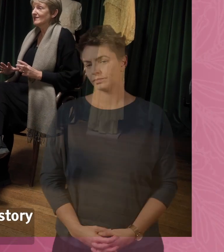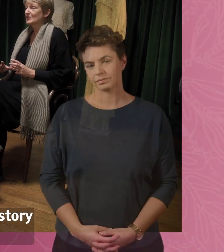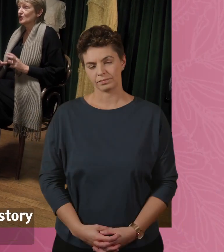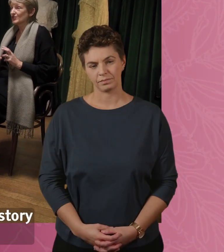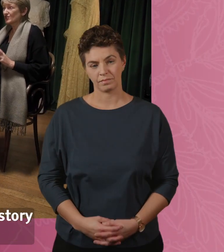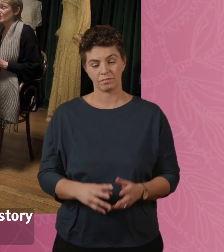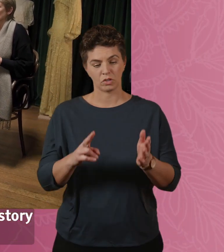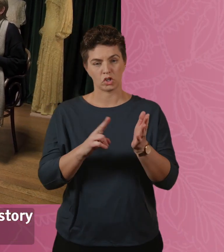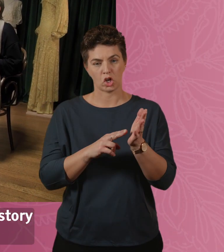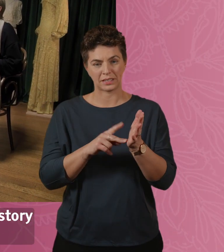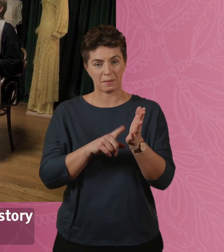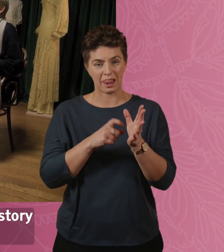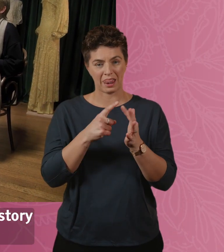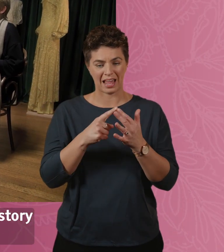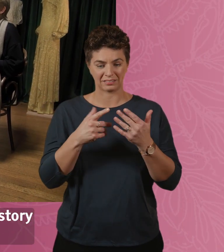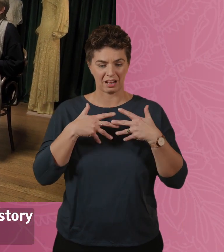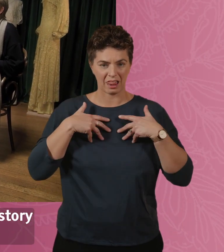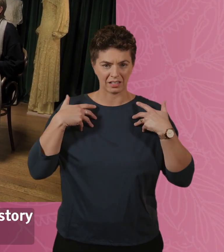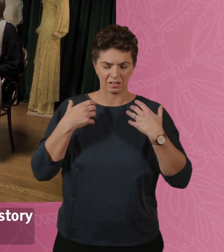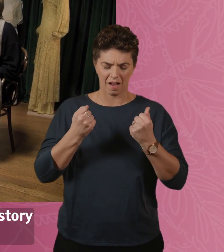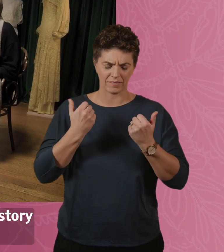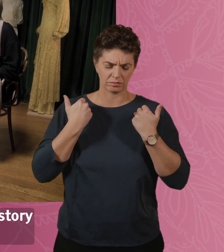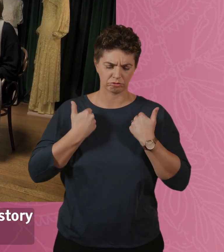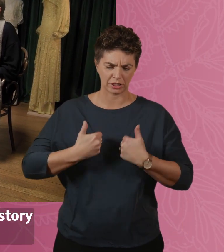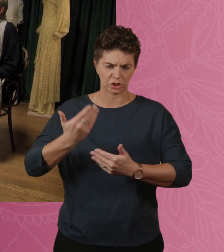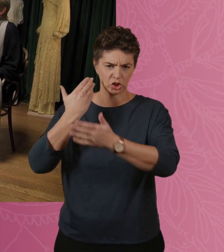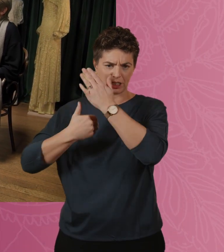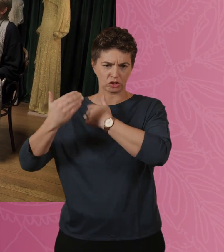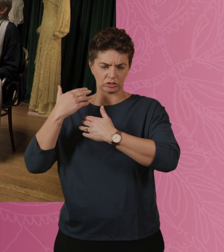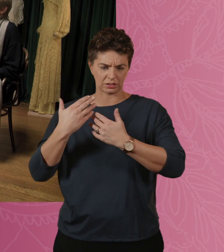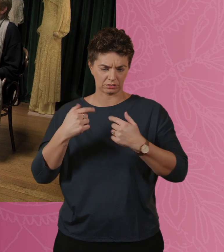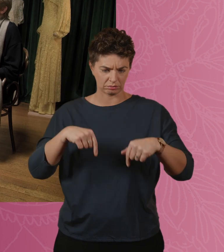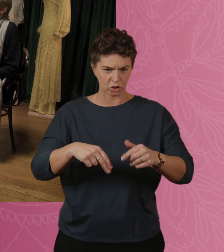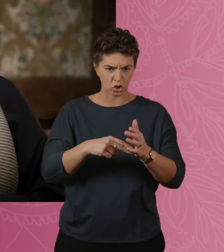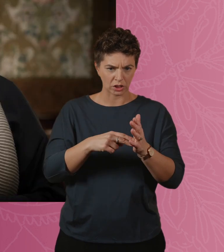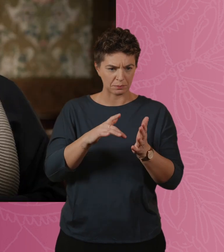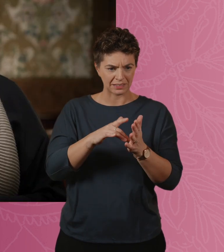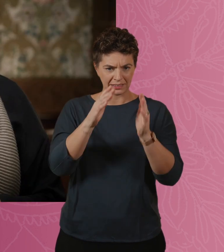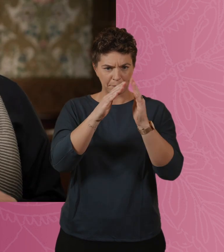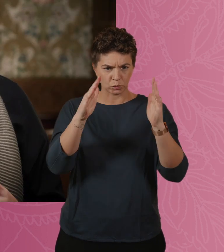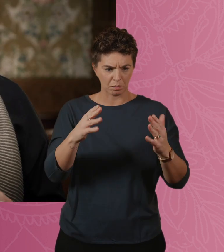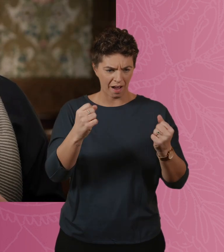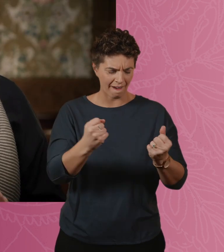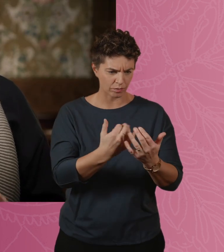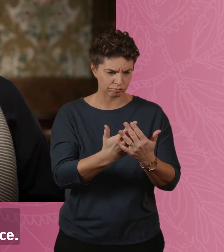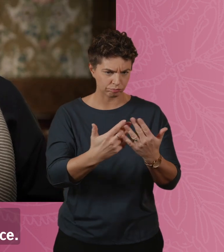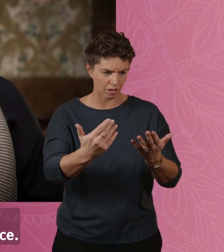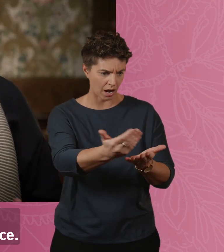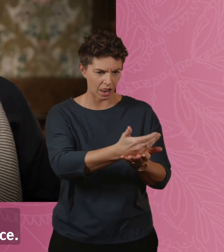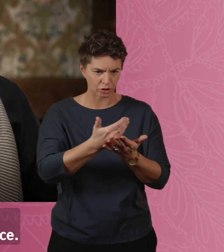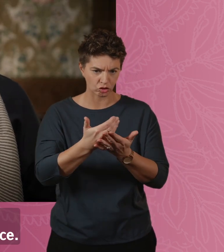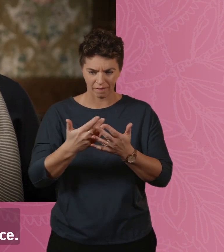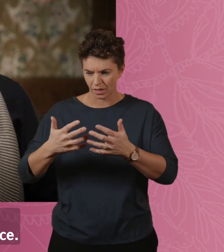Nottingham lace has got such a rich history that it's probably no surprise that Nottingham City Museums have got a collection of lace and